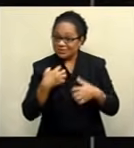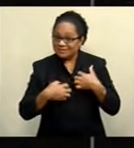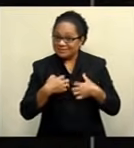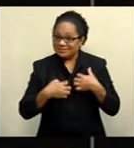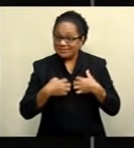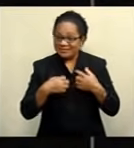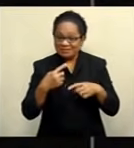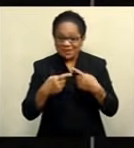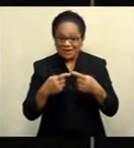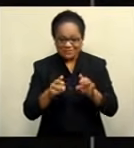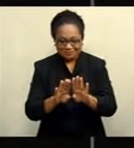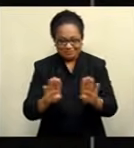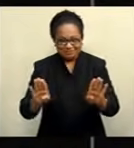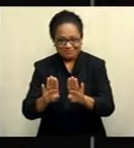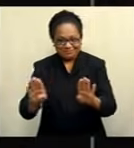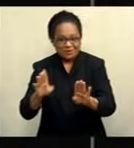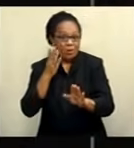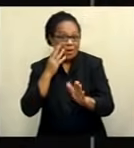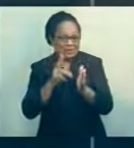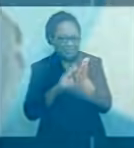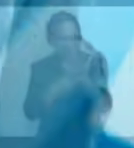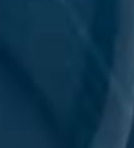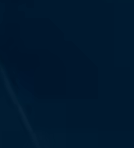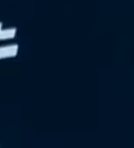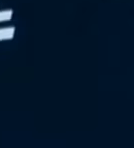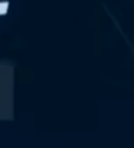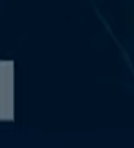our borders opening by November 1st?